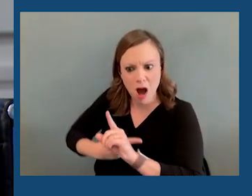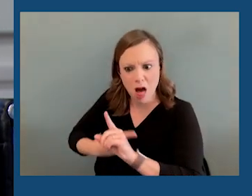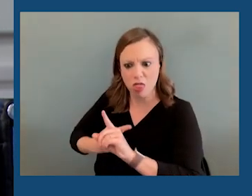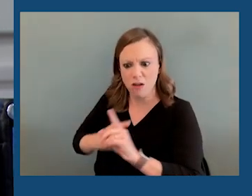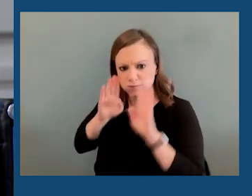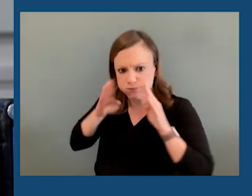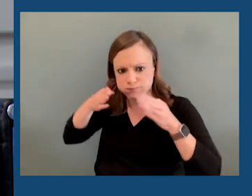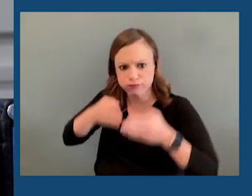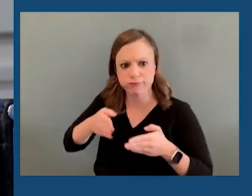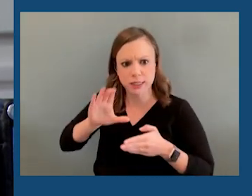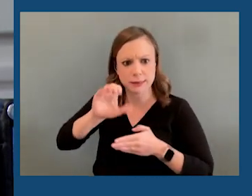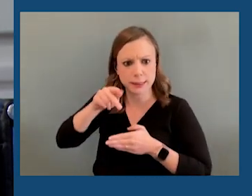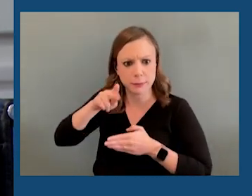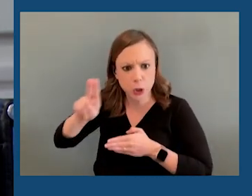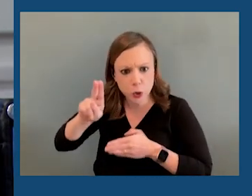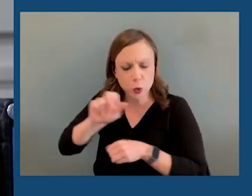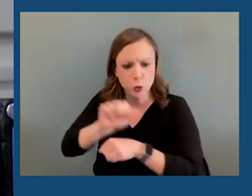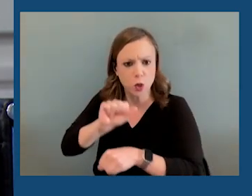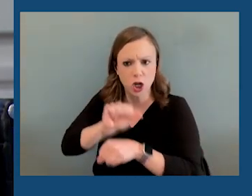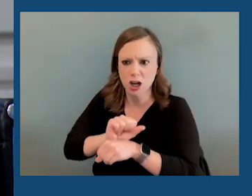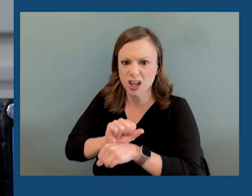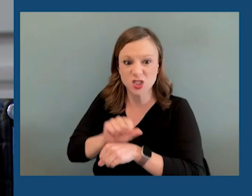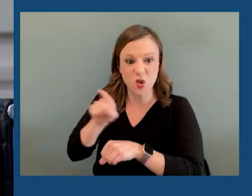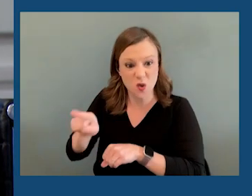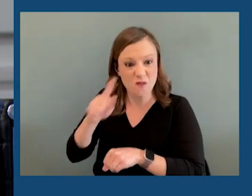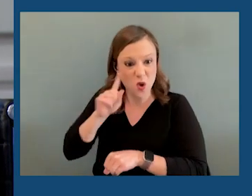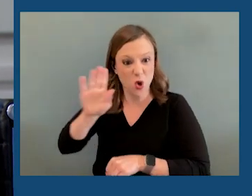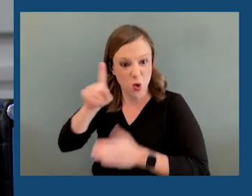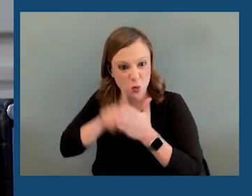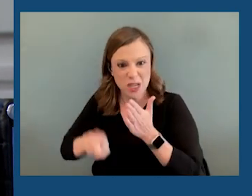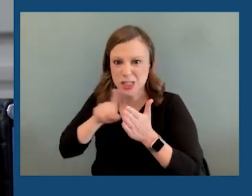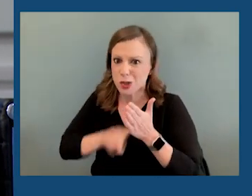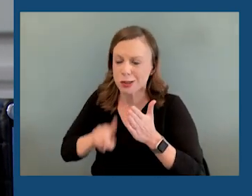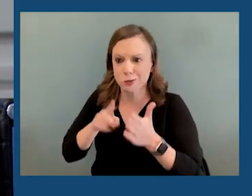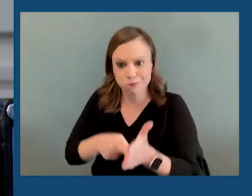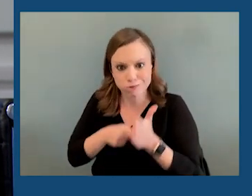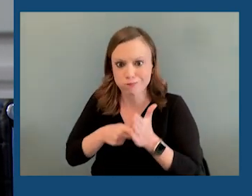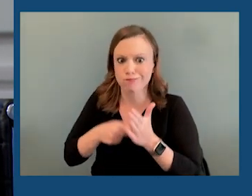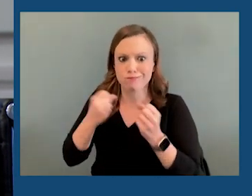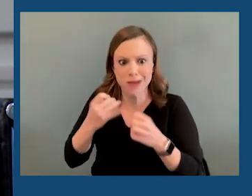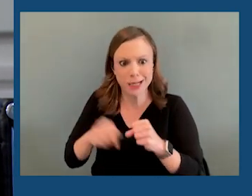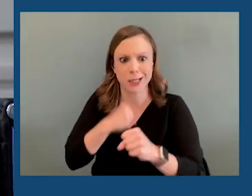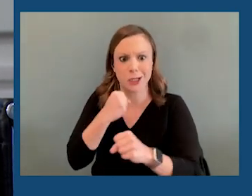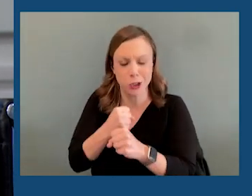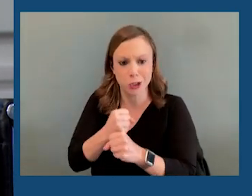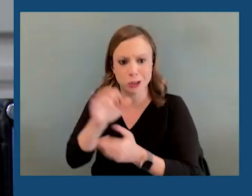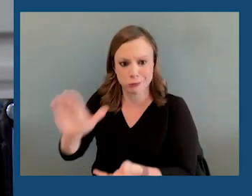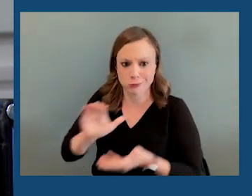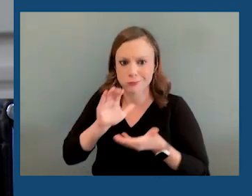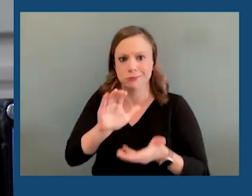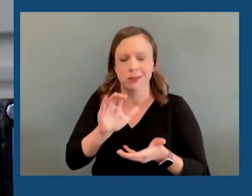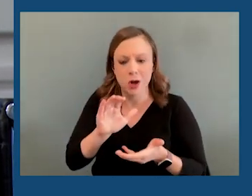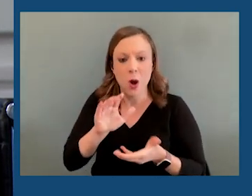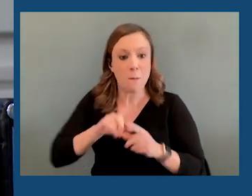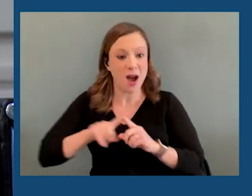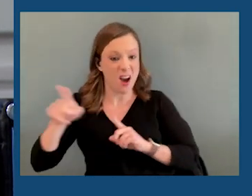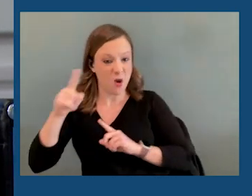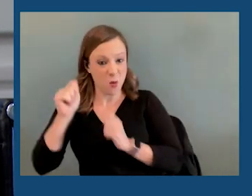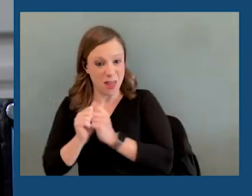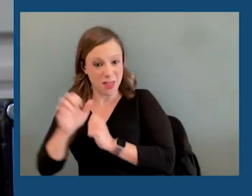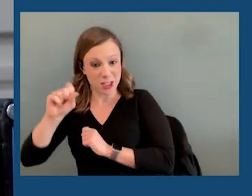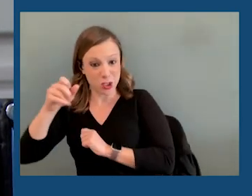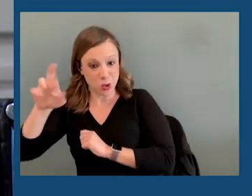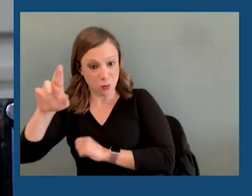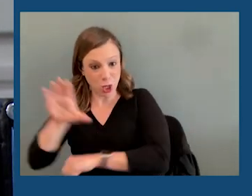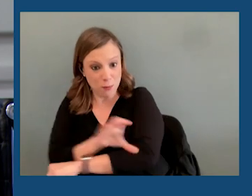bunch of research could take years. With supercomputing, that months of work gets done in days, and the amount of research